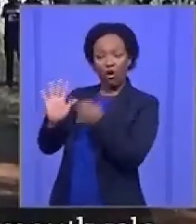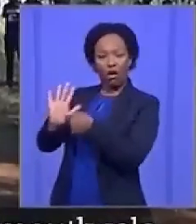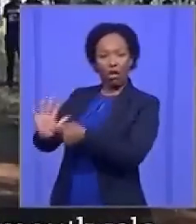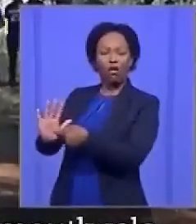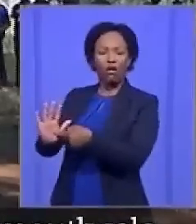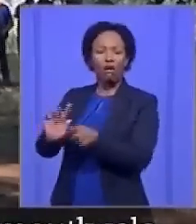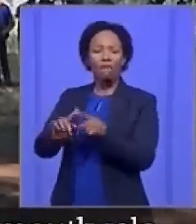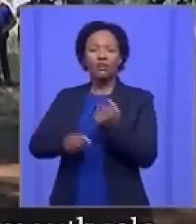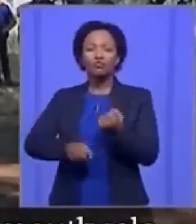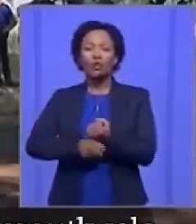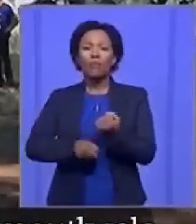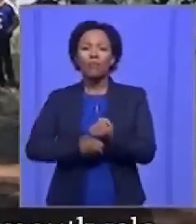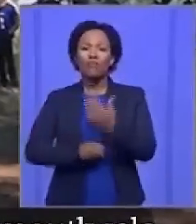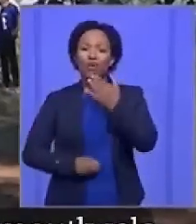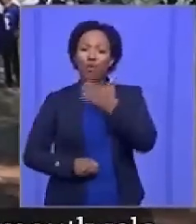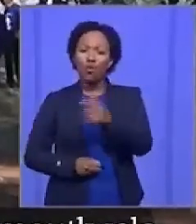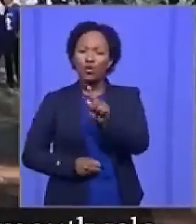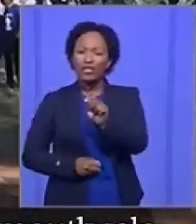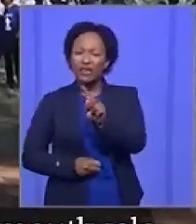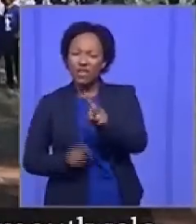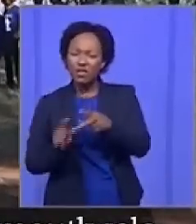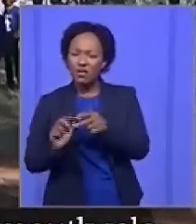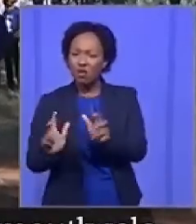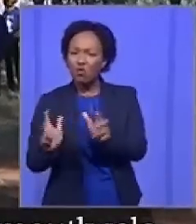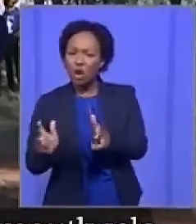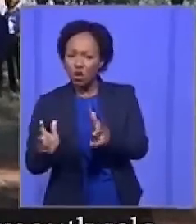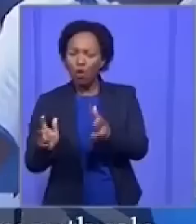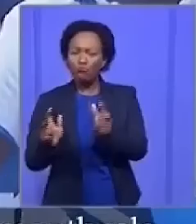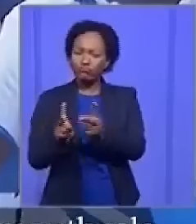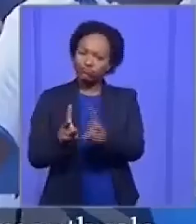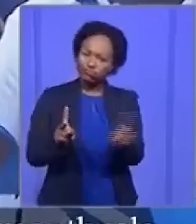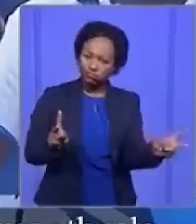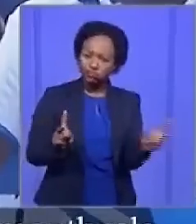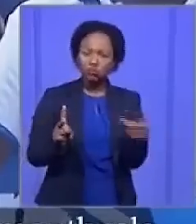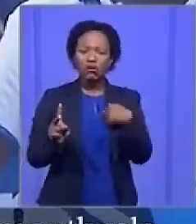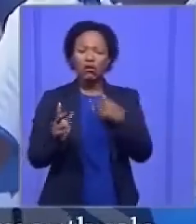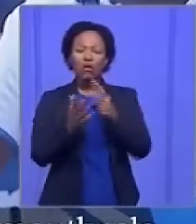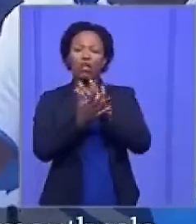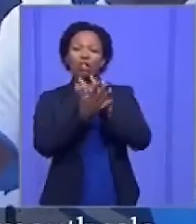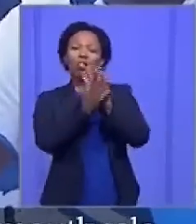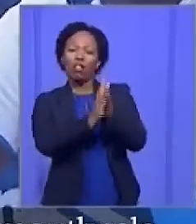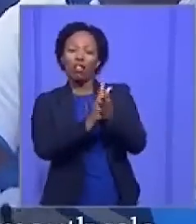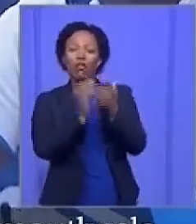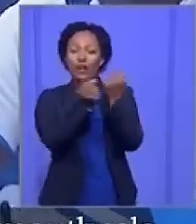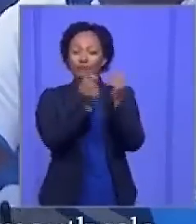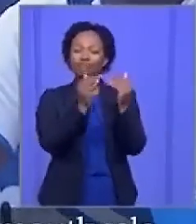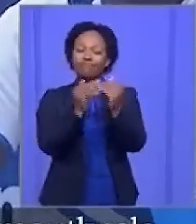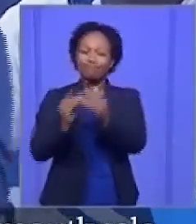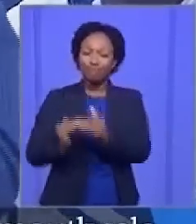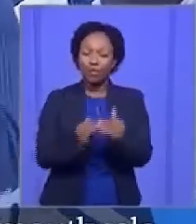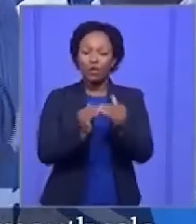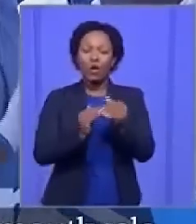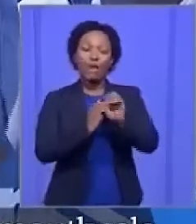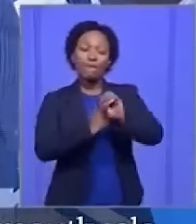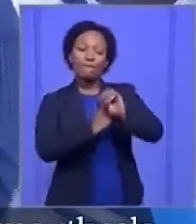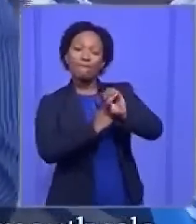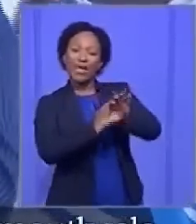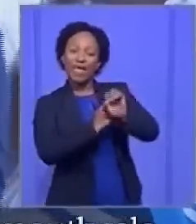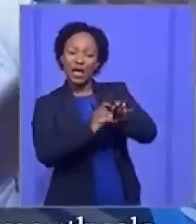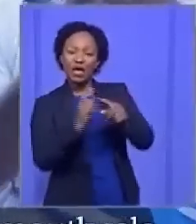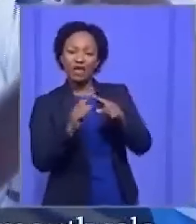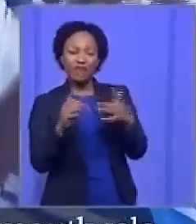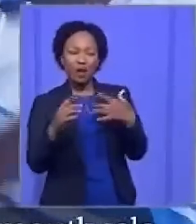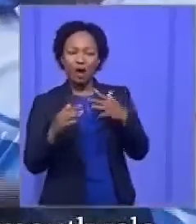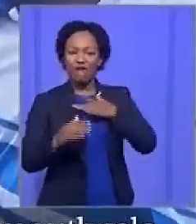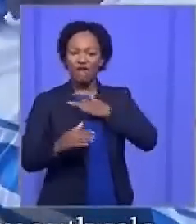that's the job of a media. It will destroy our democracy if our media are put under threat once again by a